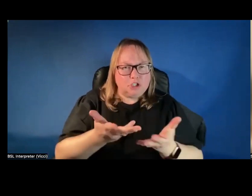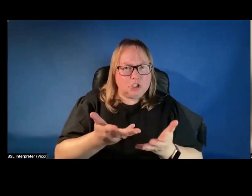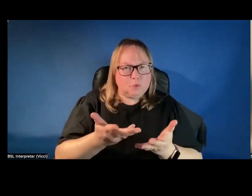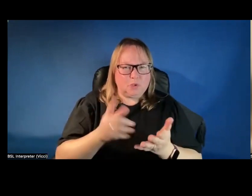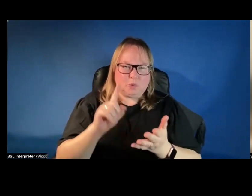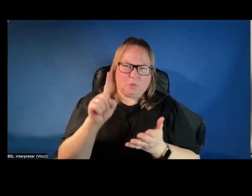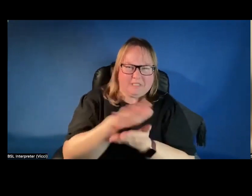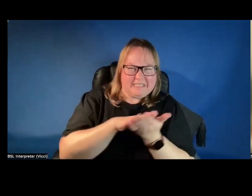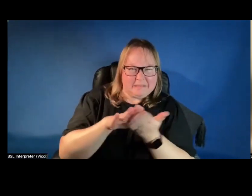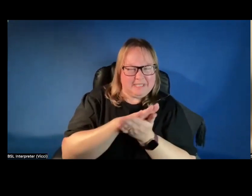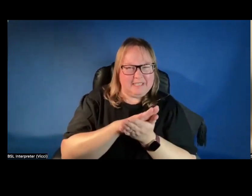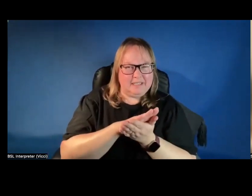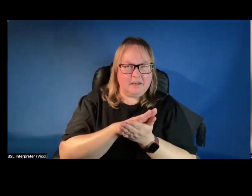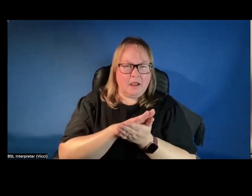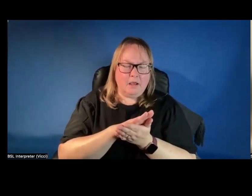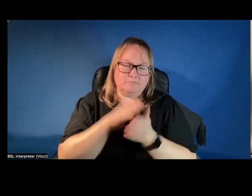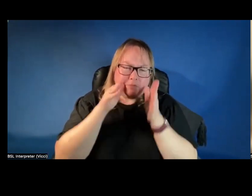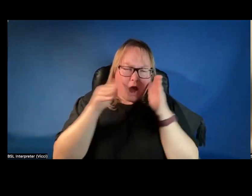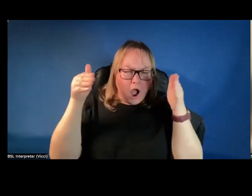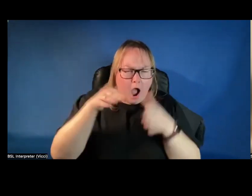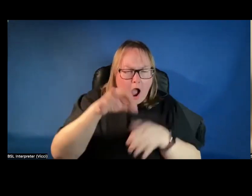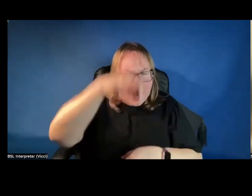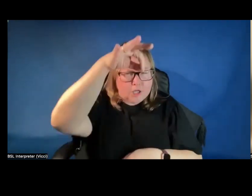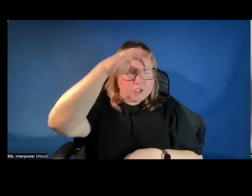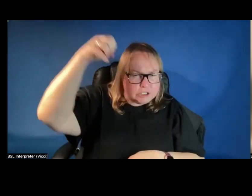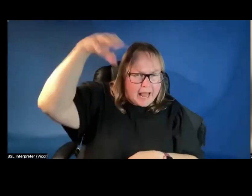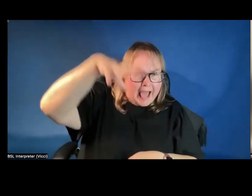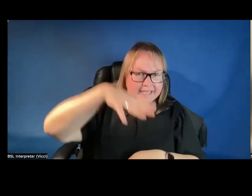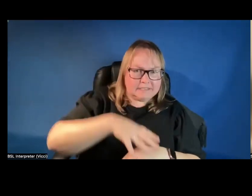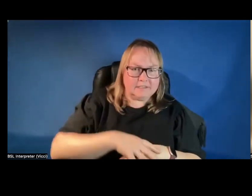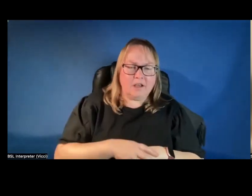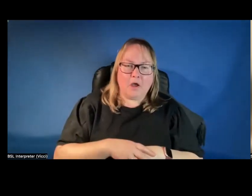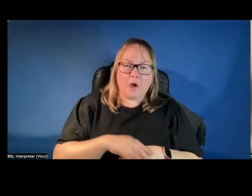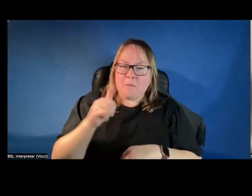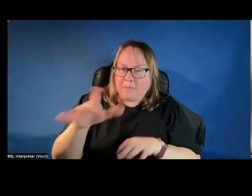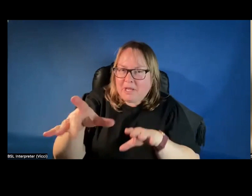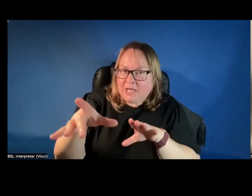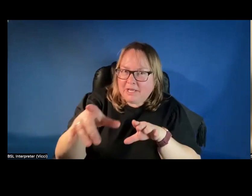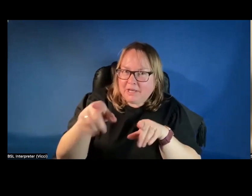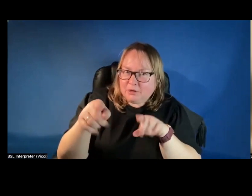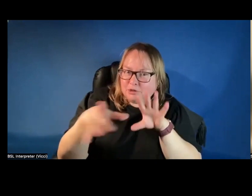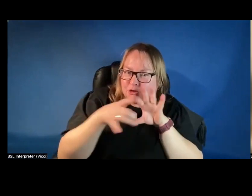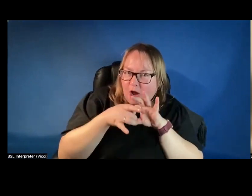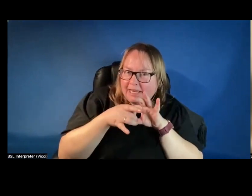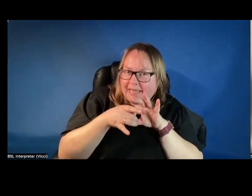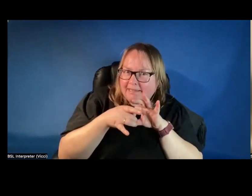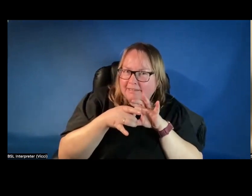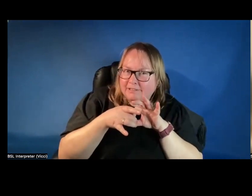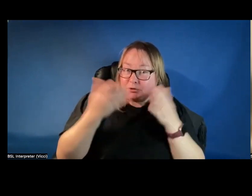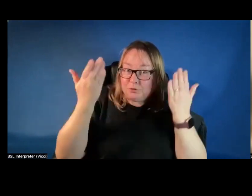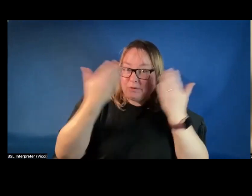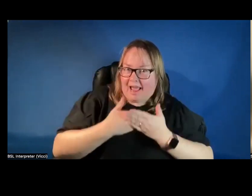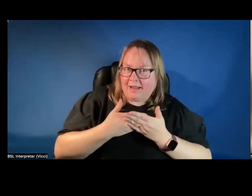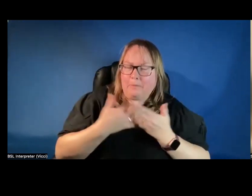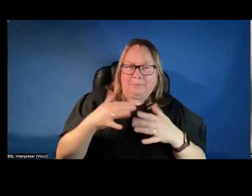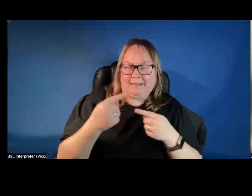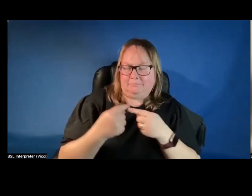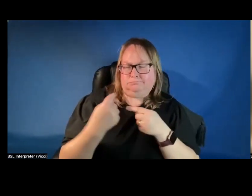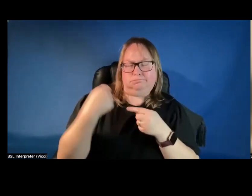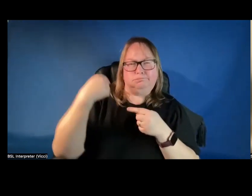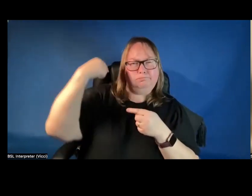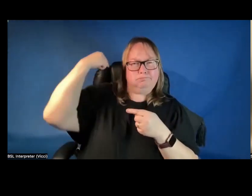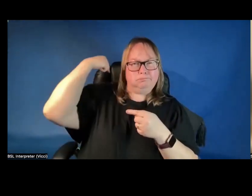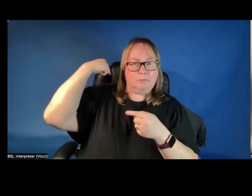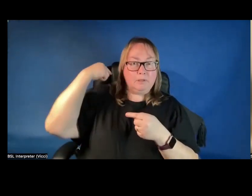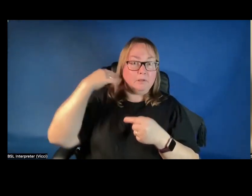think actually most of our attendees probably will have come to previous harsh lights before, but just for